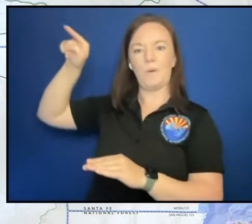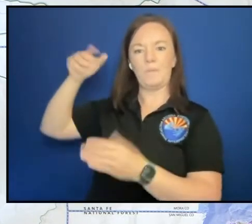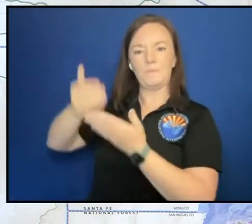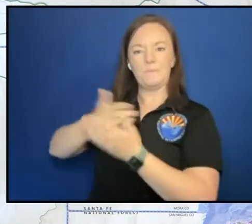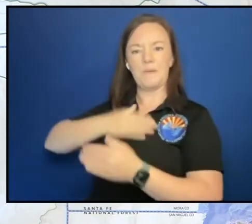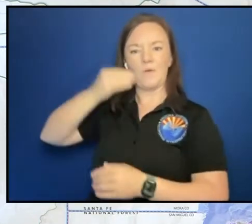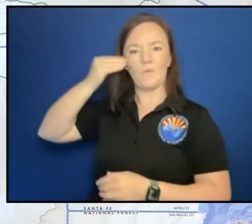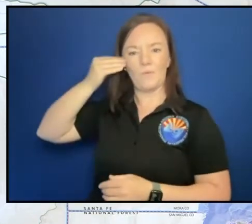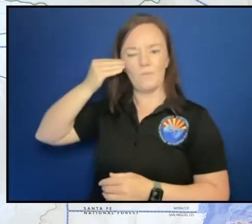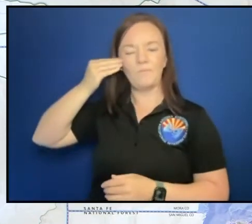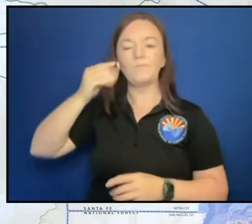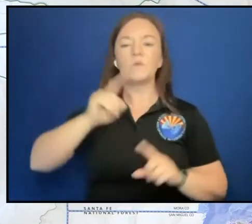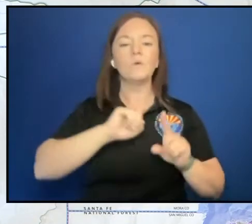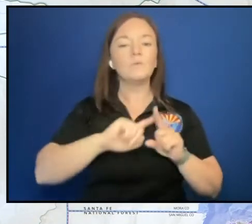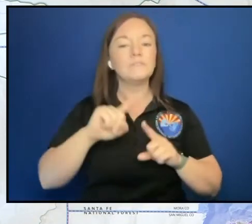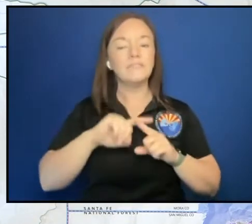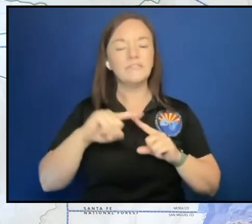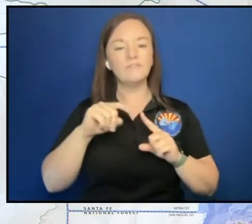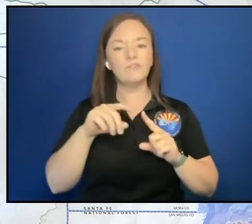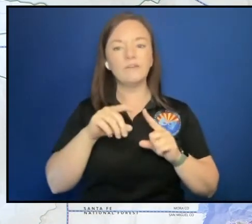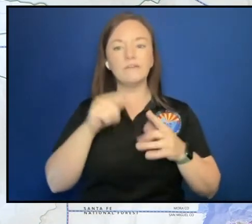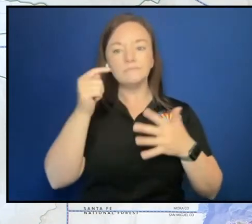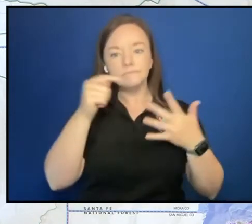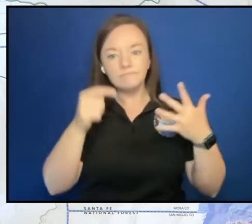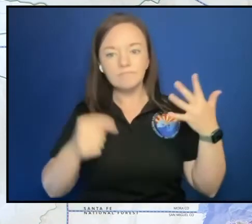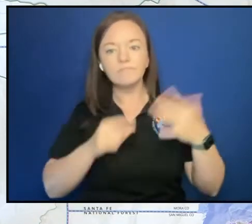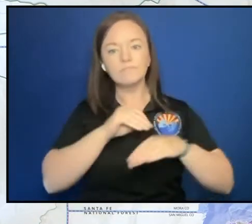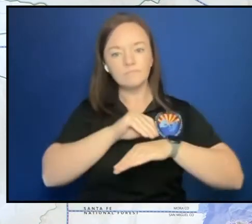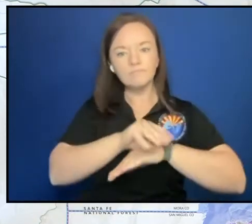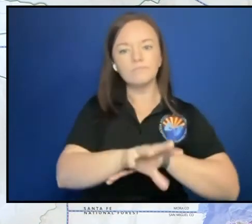can lead to uncertainty, and that creates complexity.